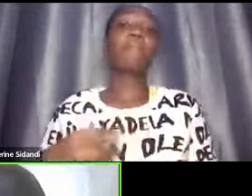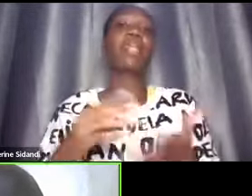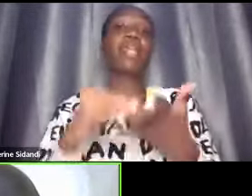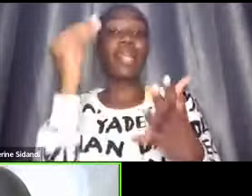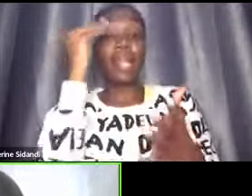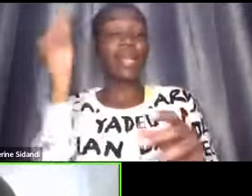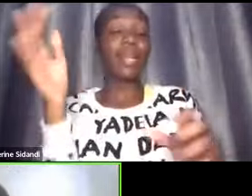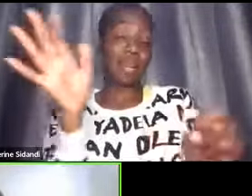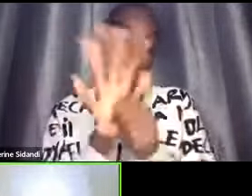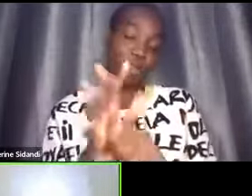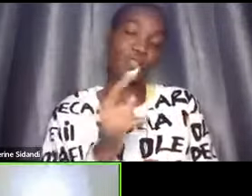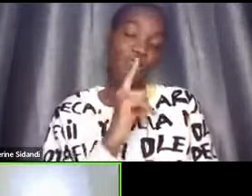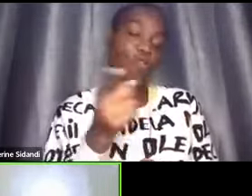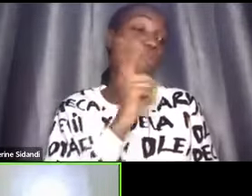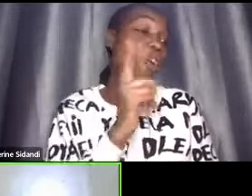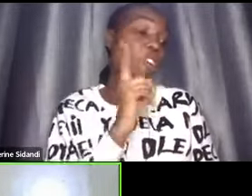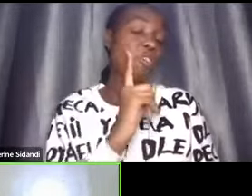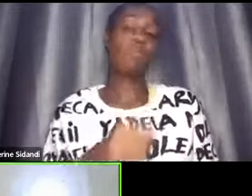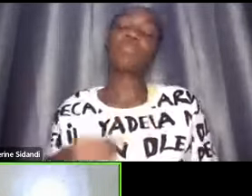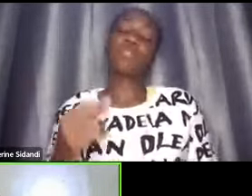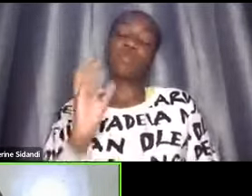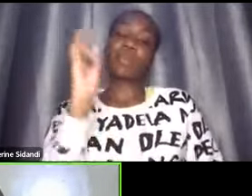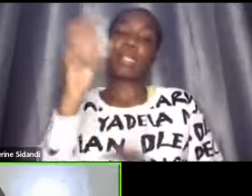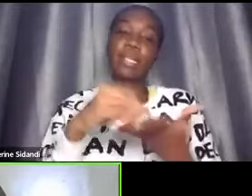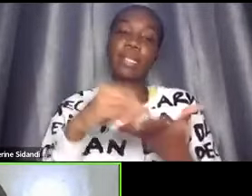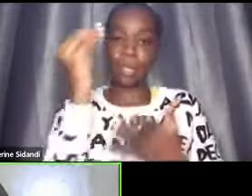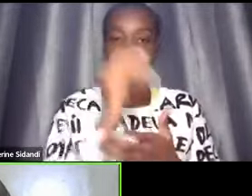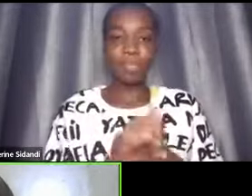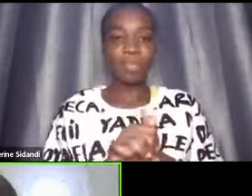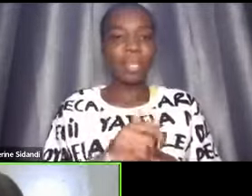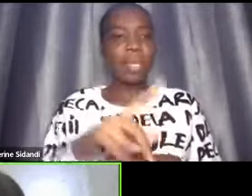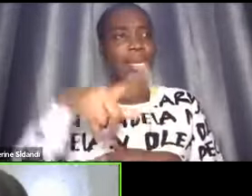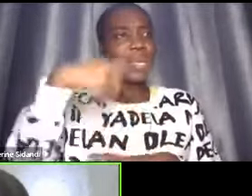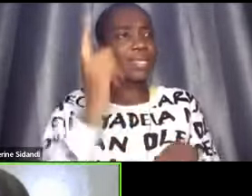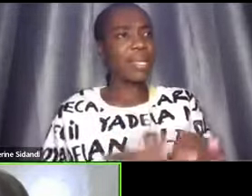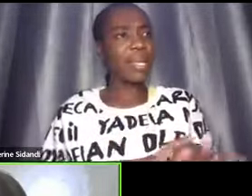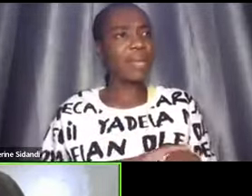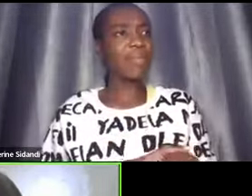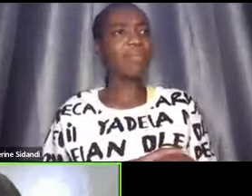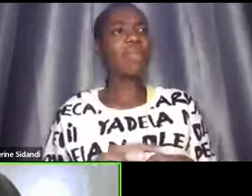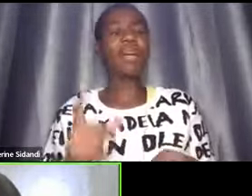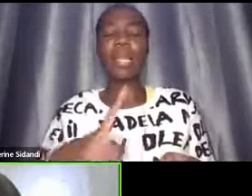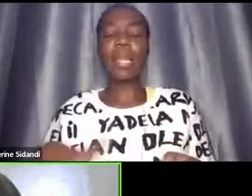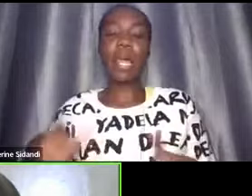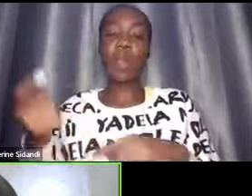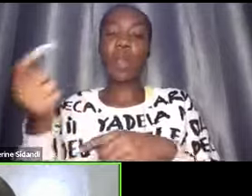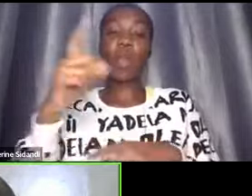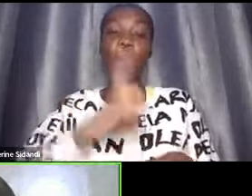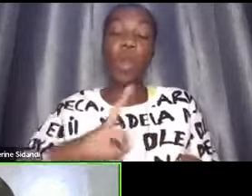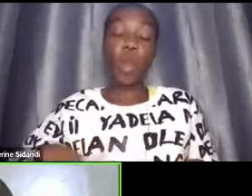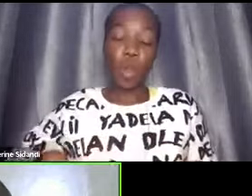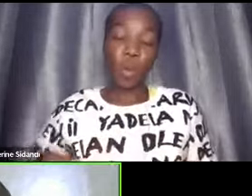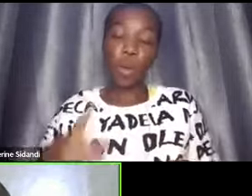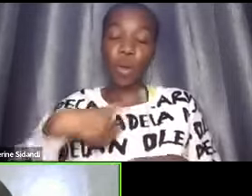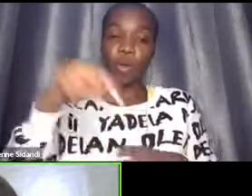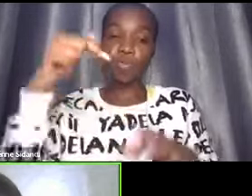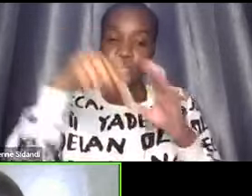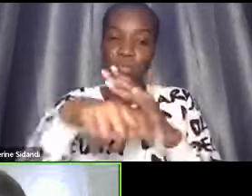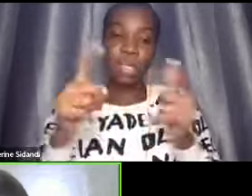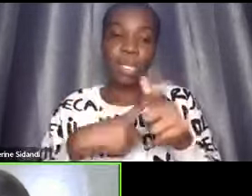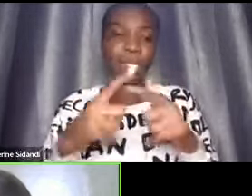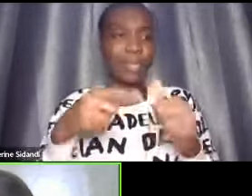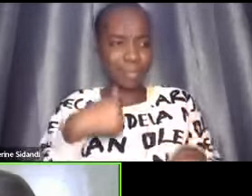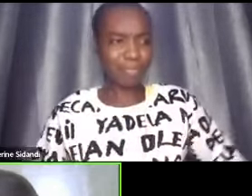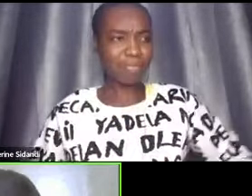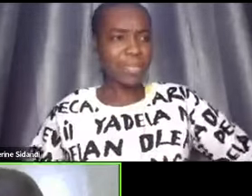tomorrow." The following day, the landlord went downstairs. Asked the lady, "I've tried to talk to the young man, and I'm sure we are getting